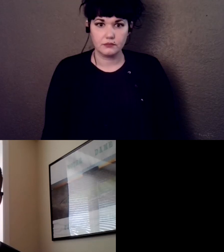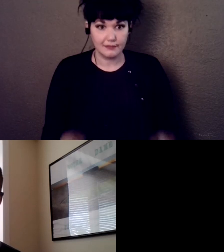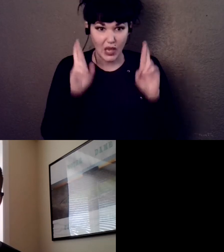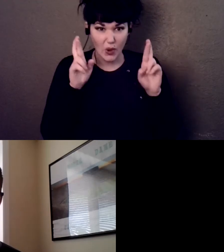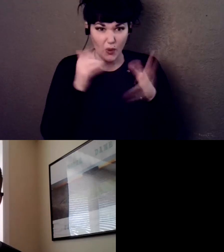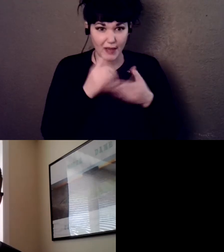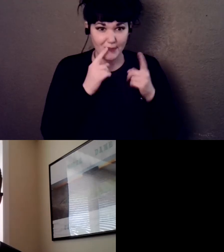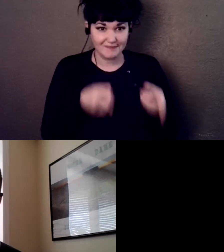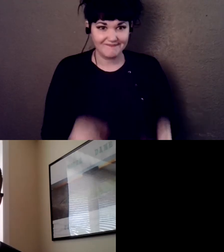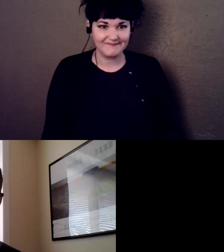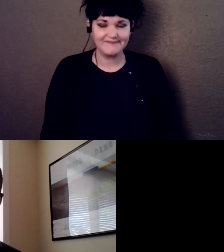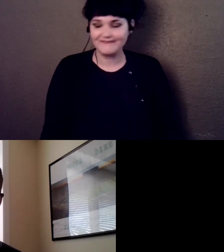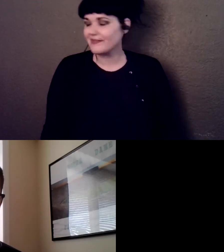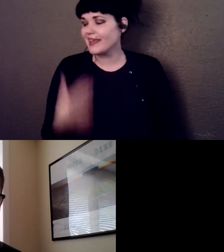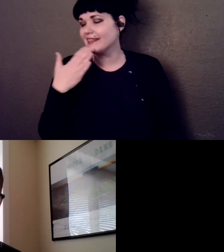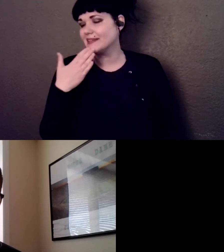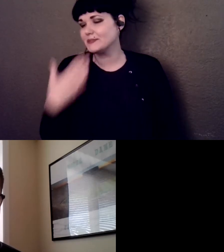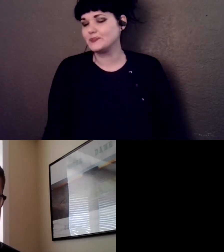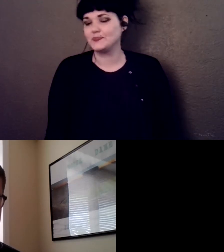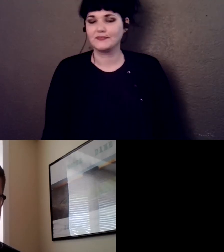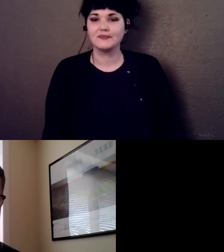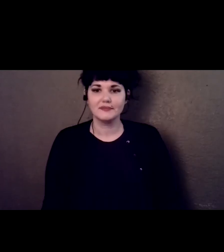helps. Perfect. Thank you, sir. Yeah.